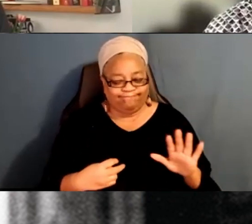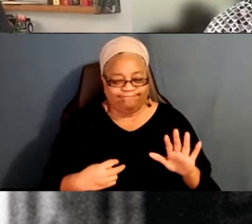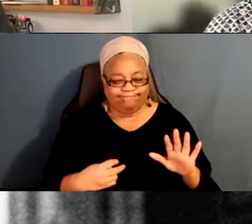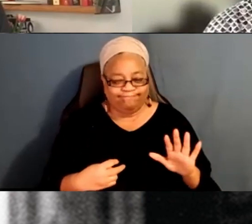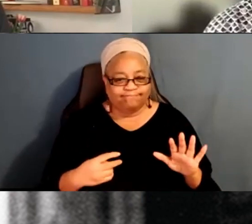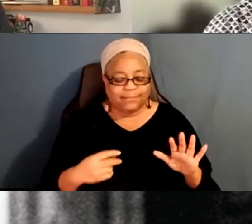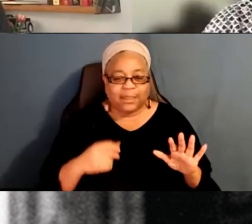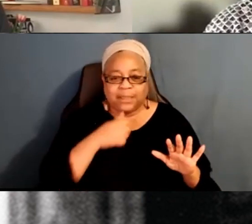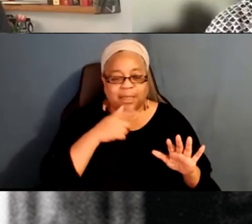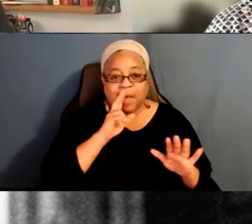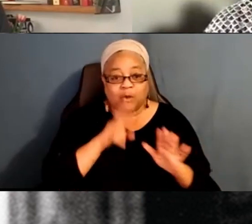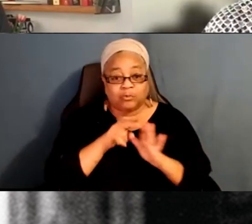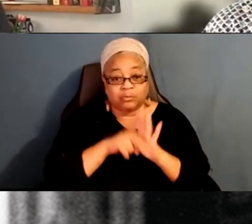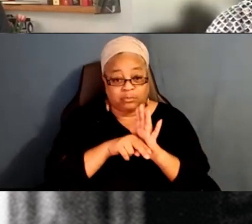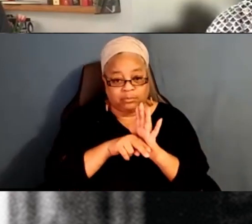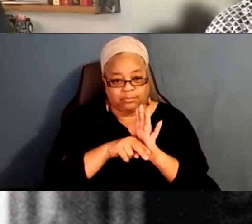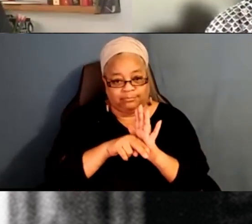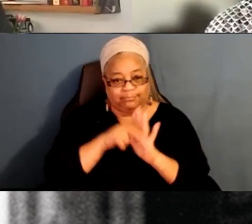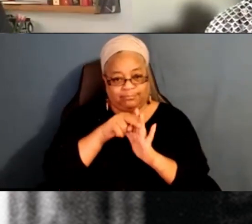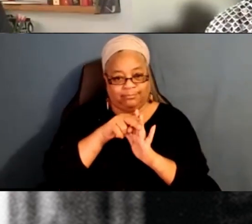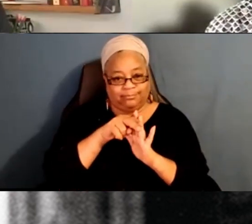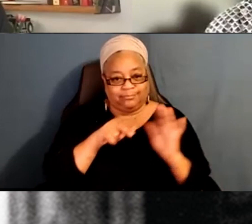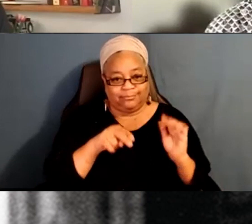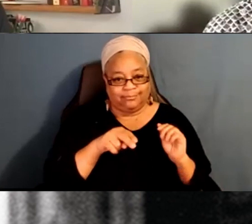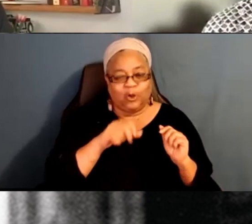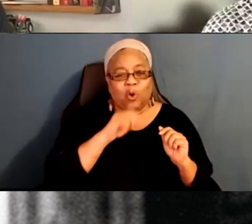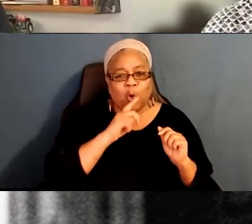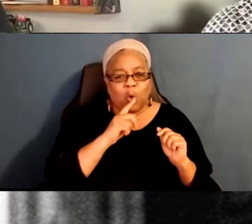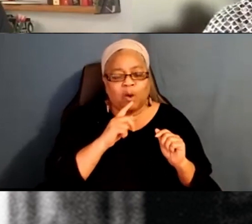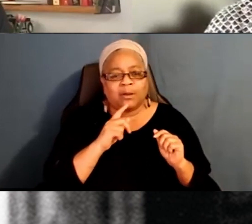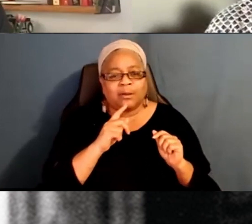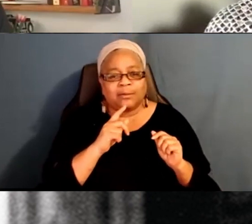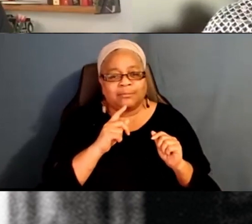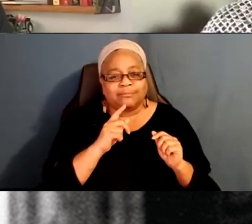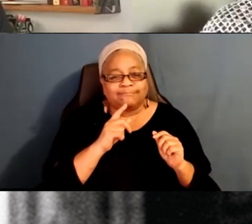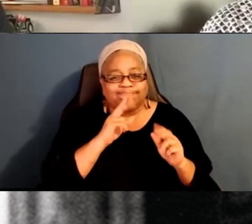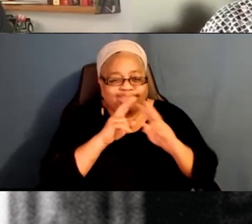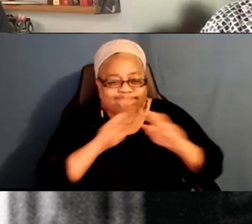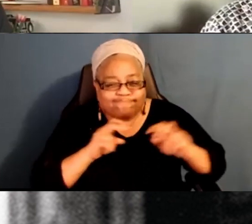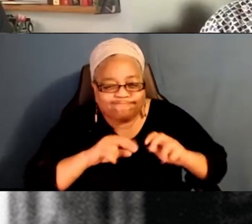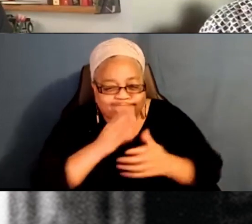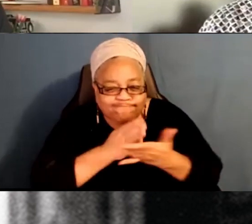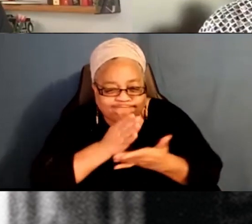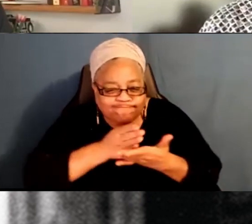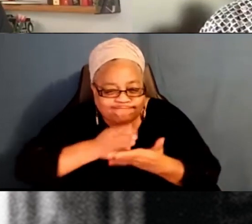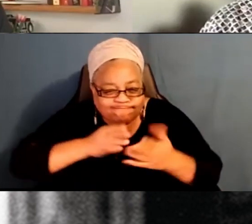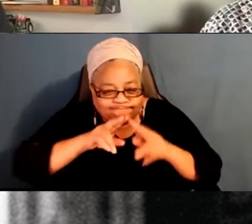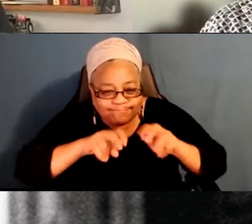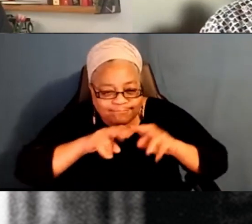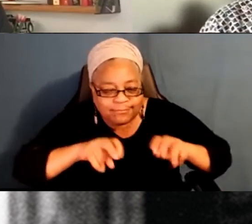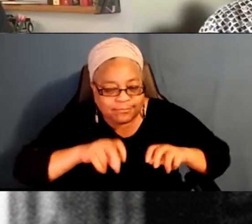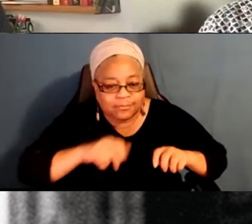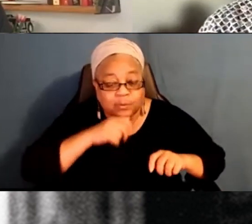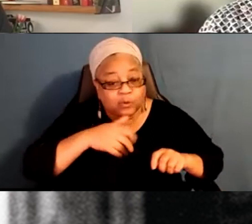exhumation, right? Or vivisection. Or vivisection, right? Yeah, and we don't have